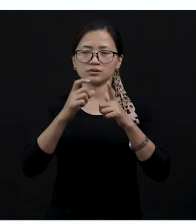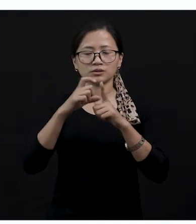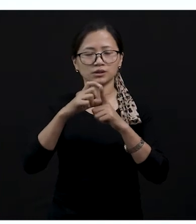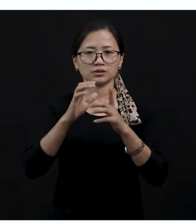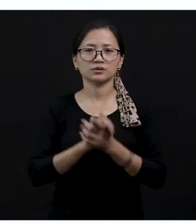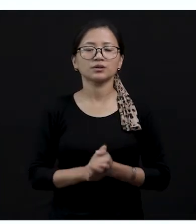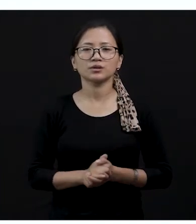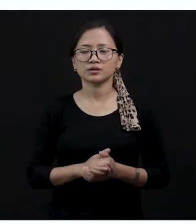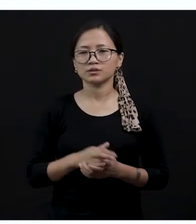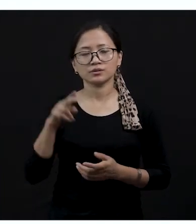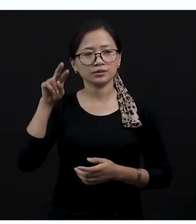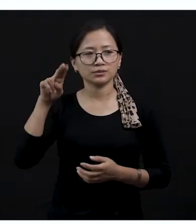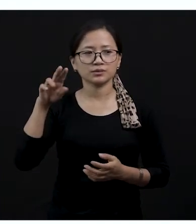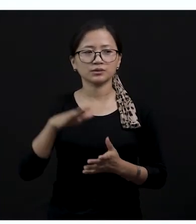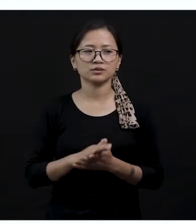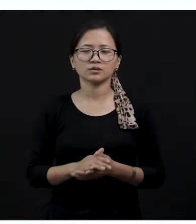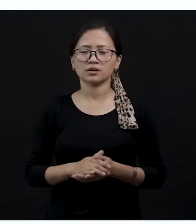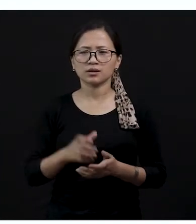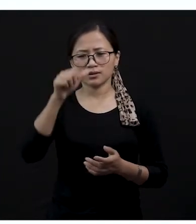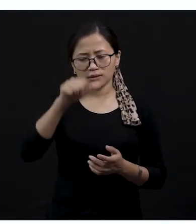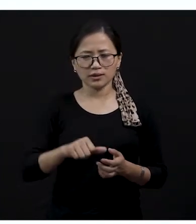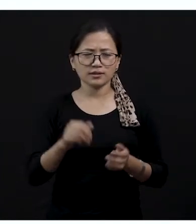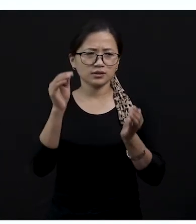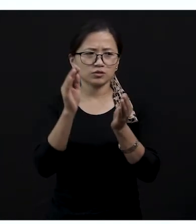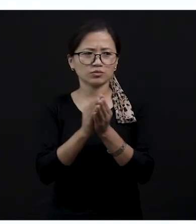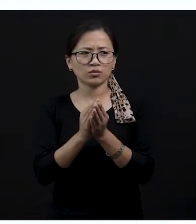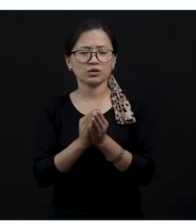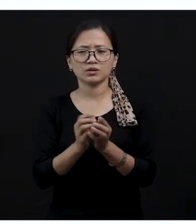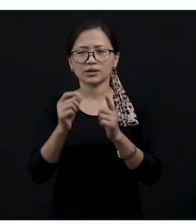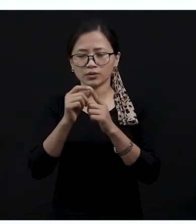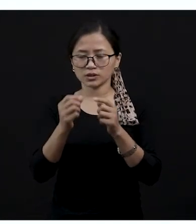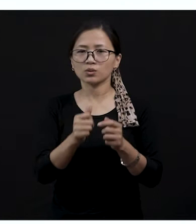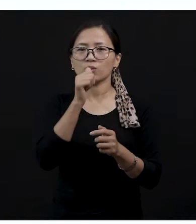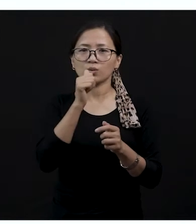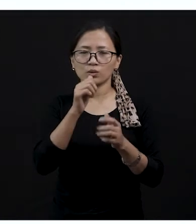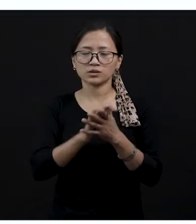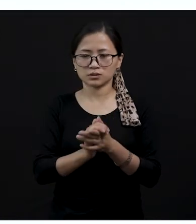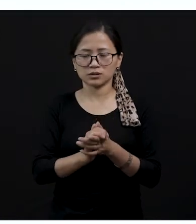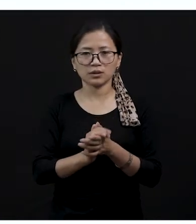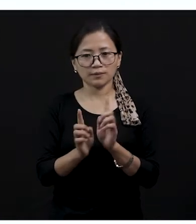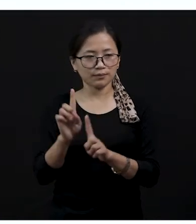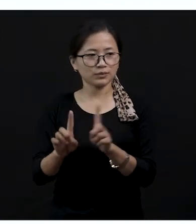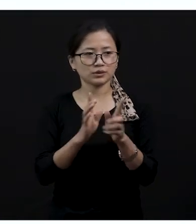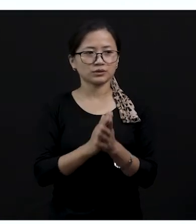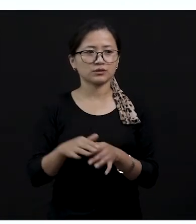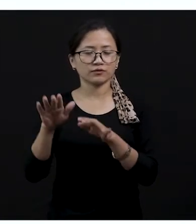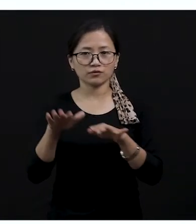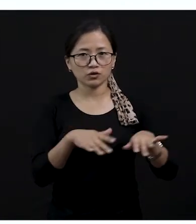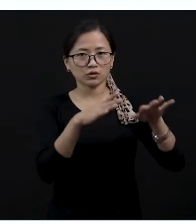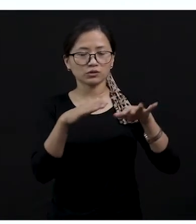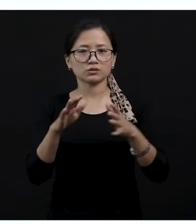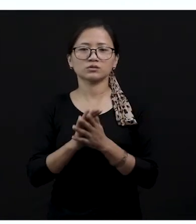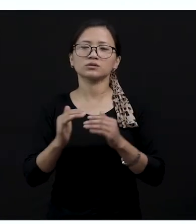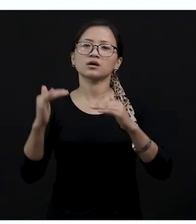duck, W-E-E-T, weed. Duckweed is any small aquatic plants that float